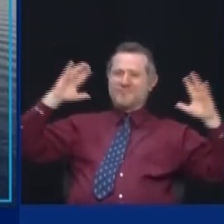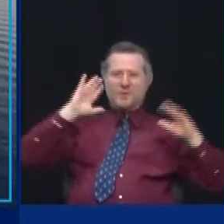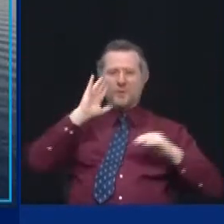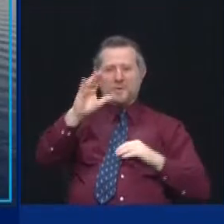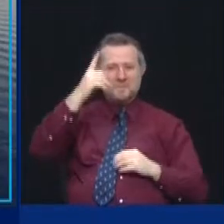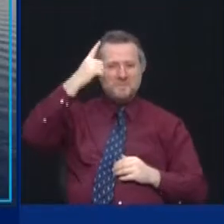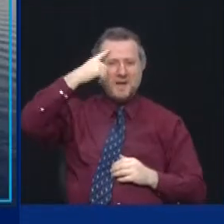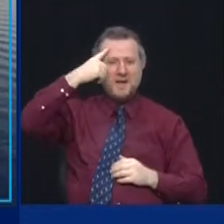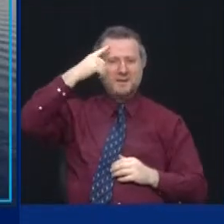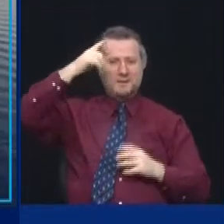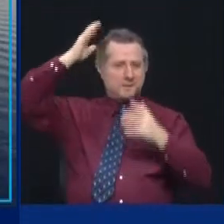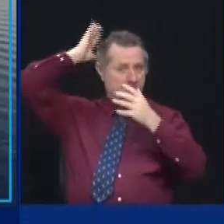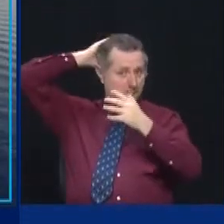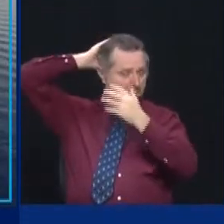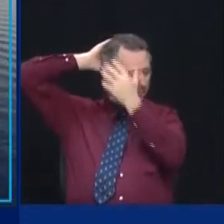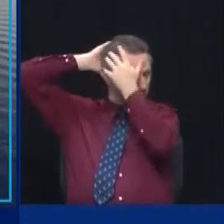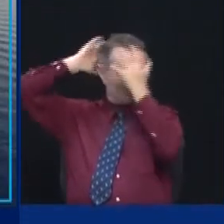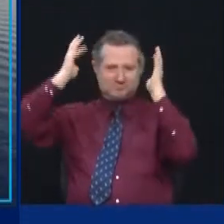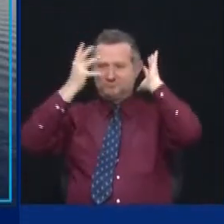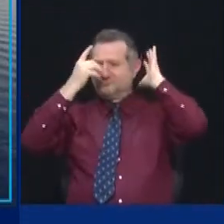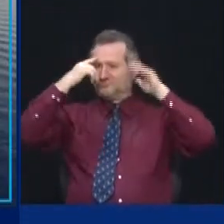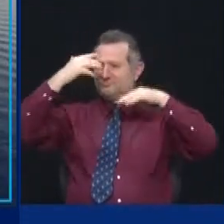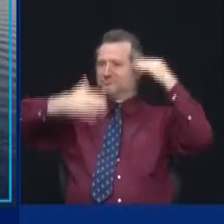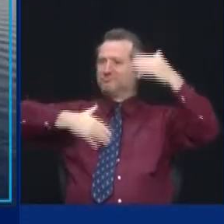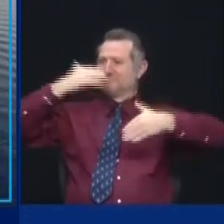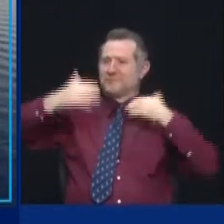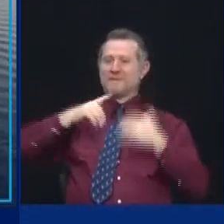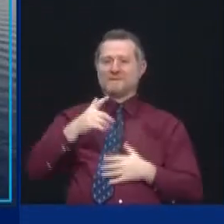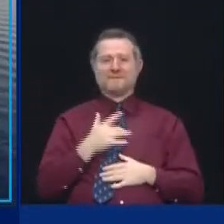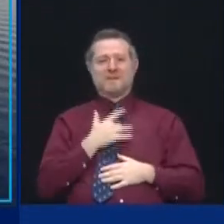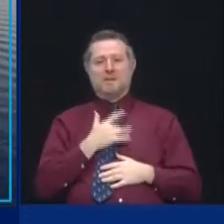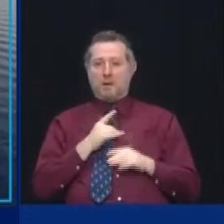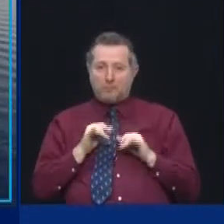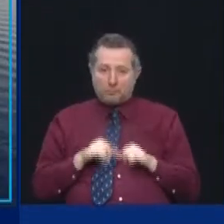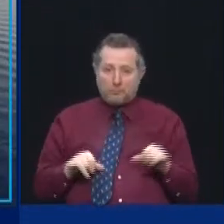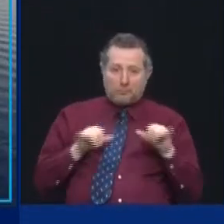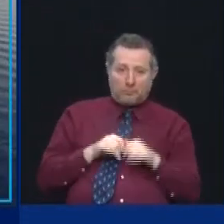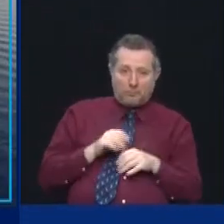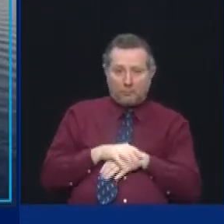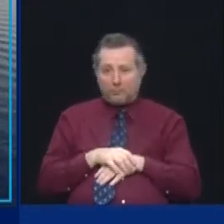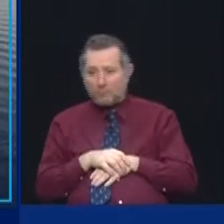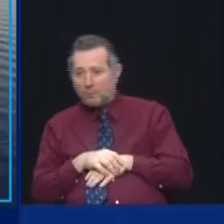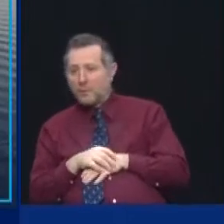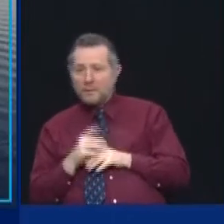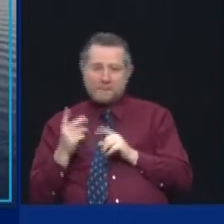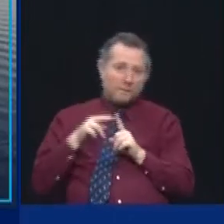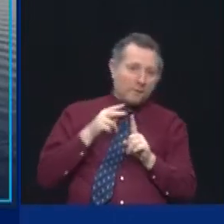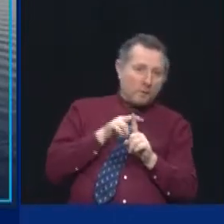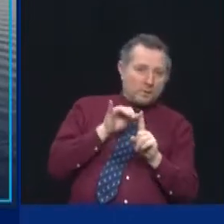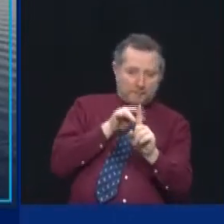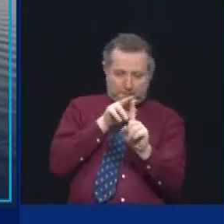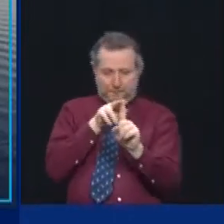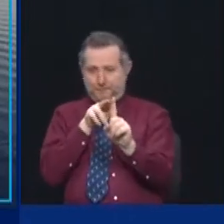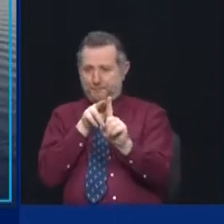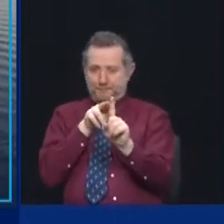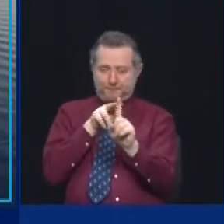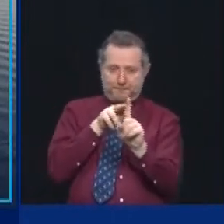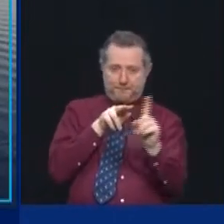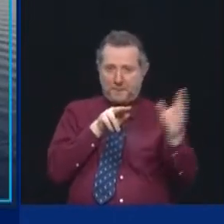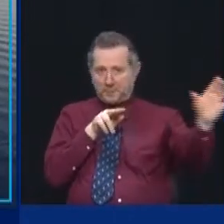have been knocked on our rear end. This is not the first time that we have dealt with adversity, right? We went